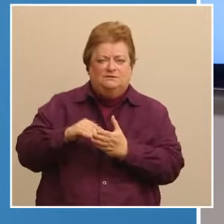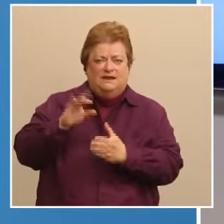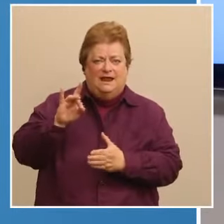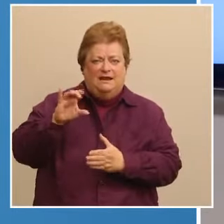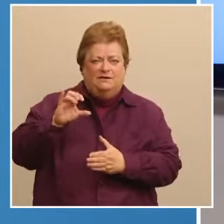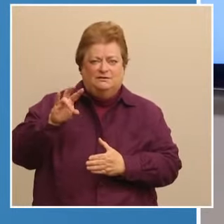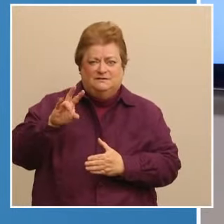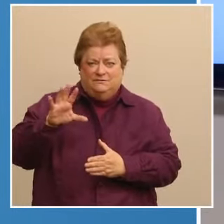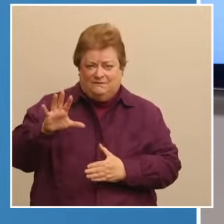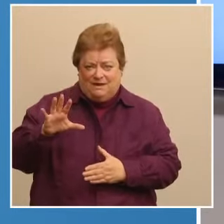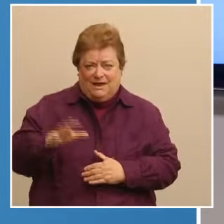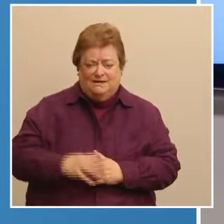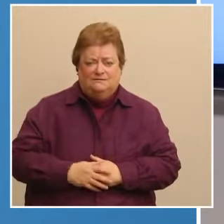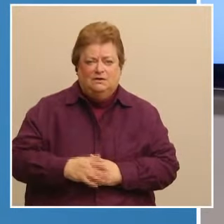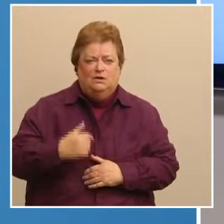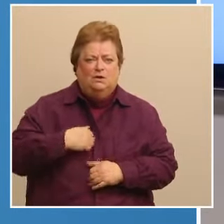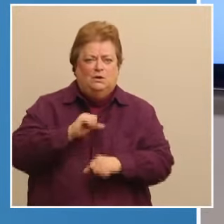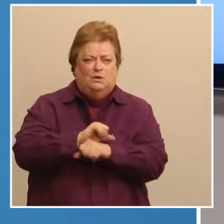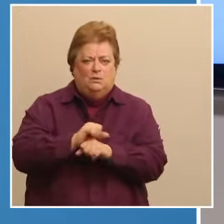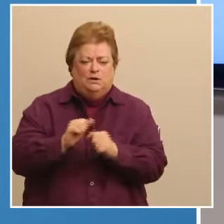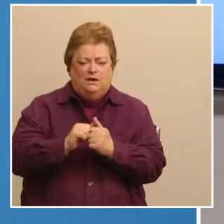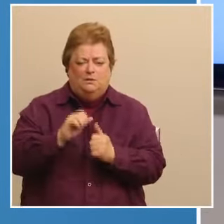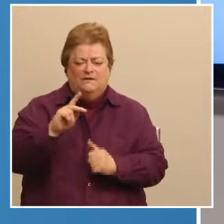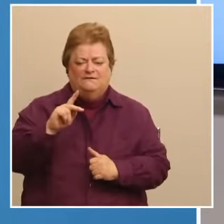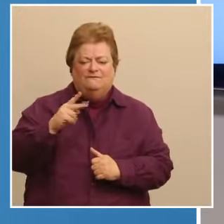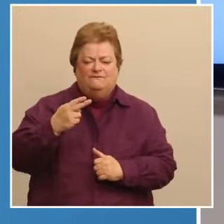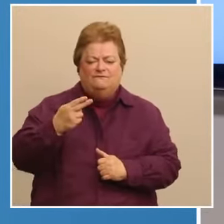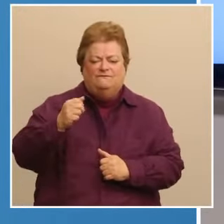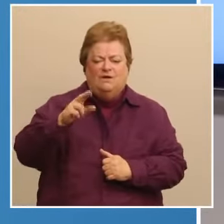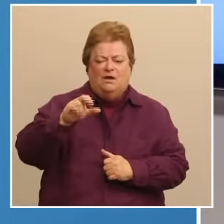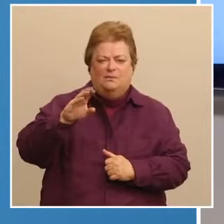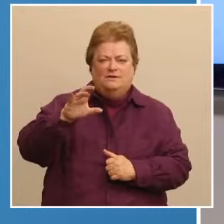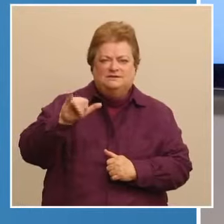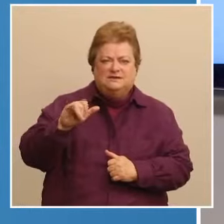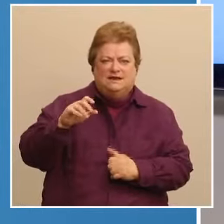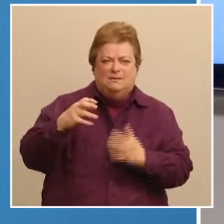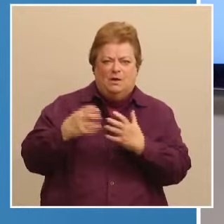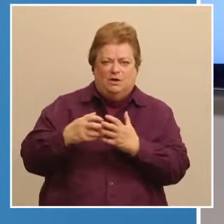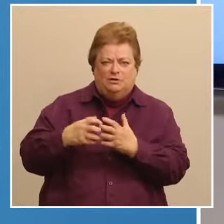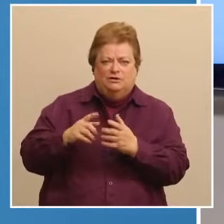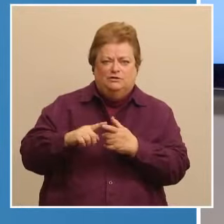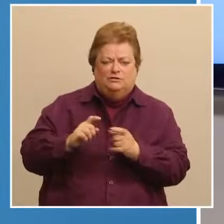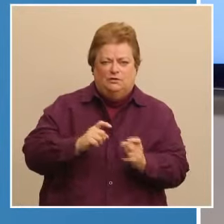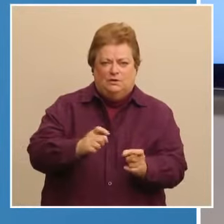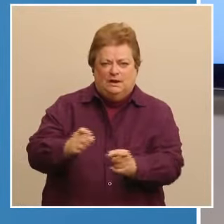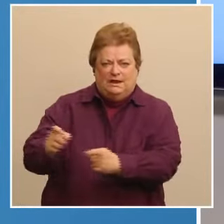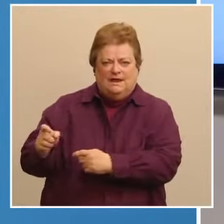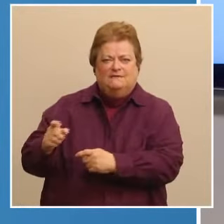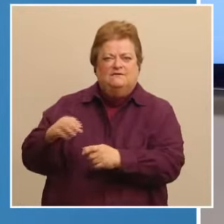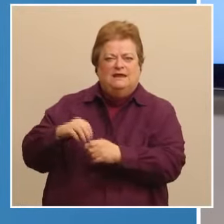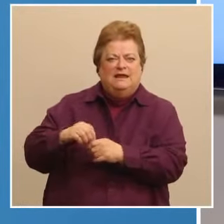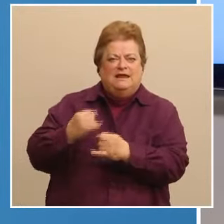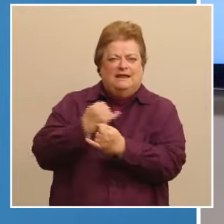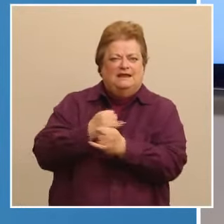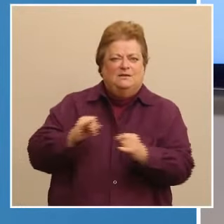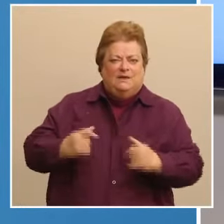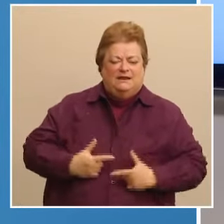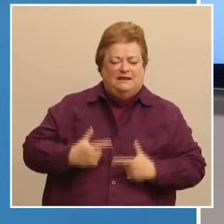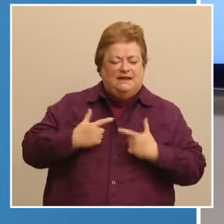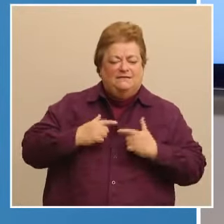4,875. We are working with our pharmacy partners to offer on-site vaccination to residents of our independent living